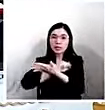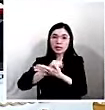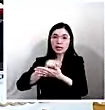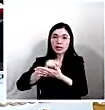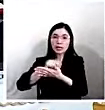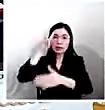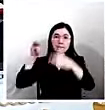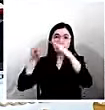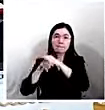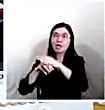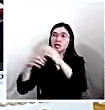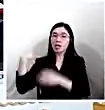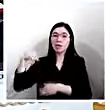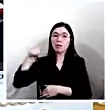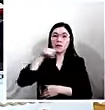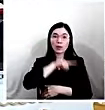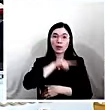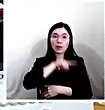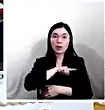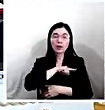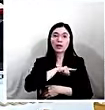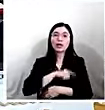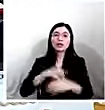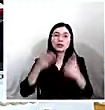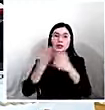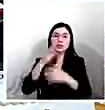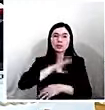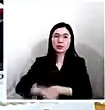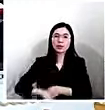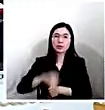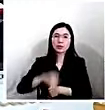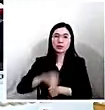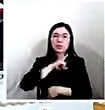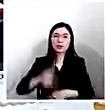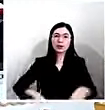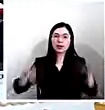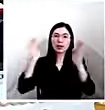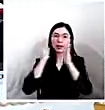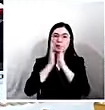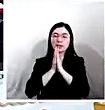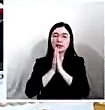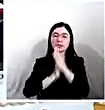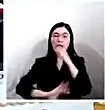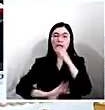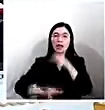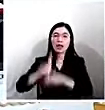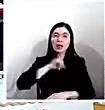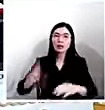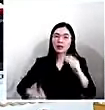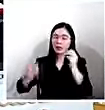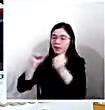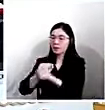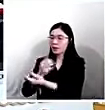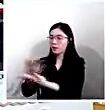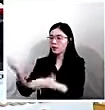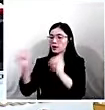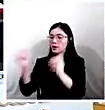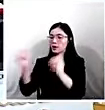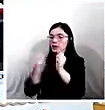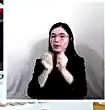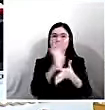us your pardon, through Christ our Lord. Amen. The Lord be with you. And with your